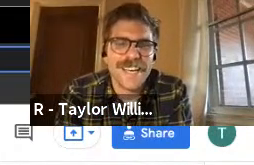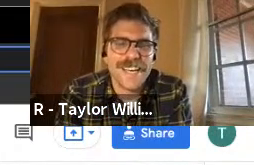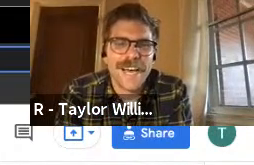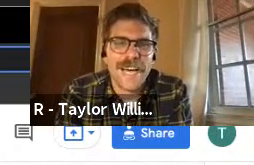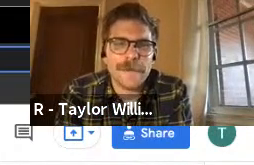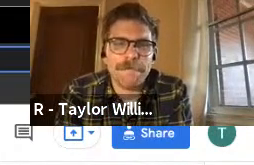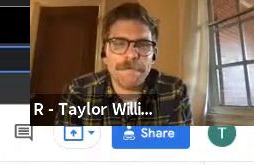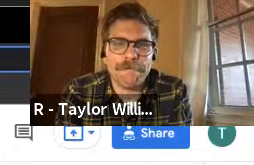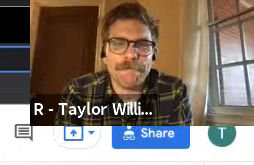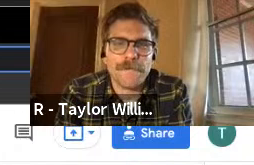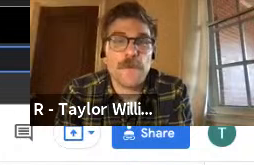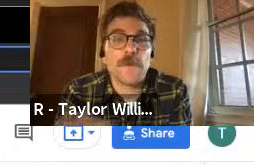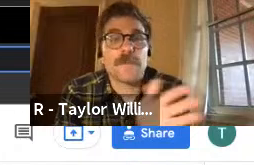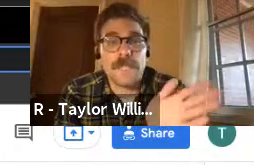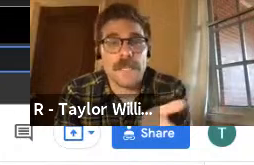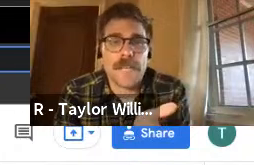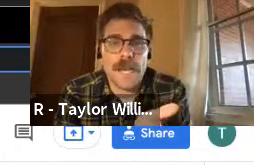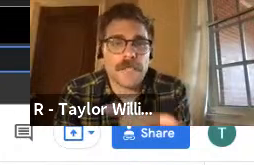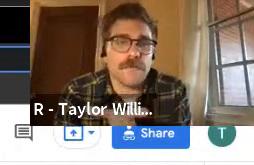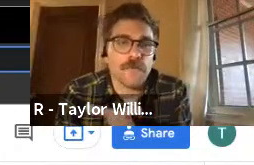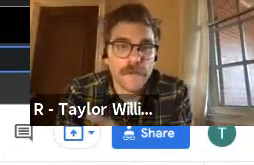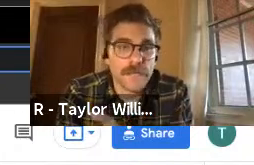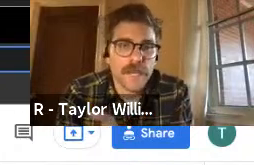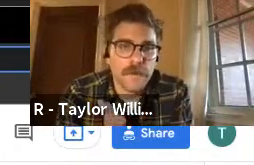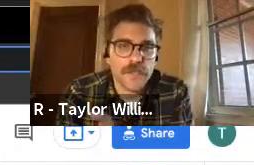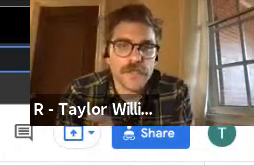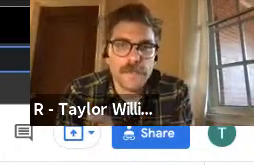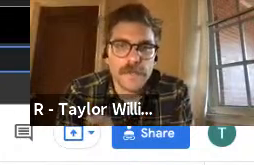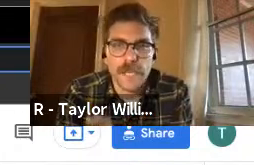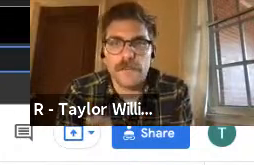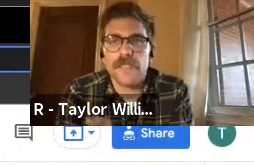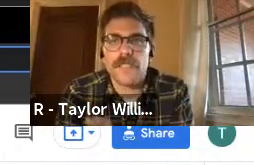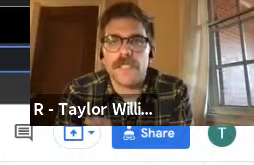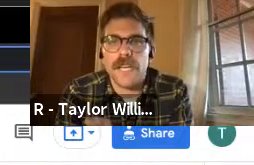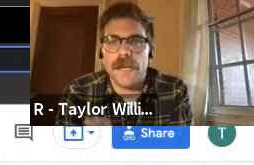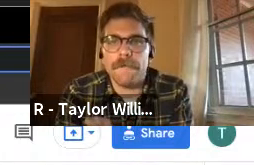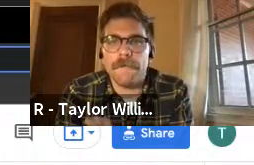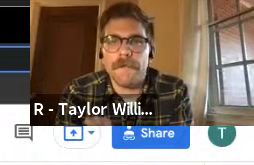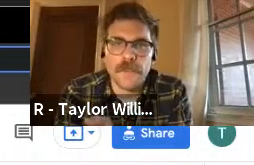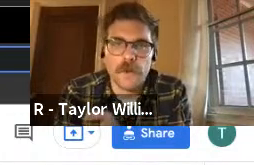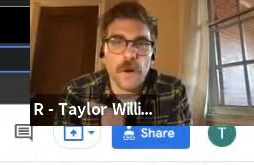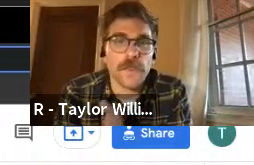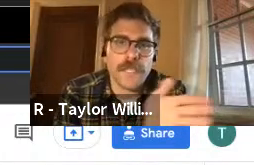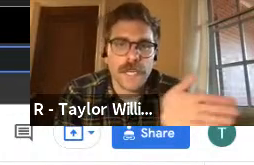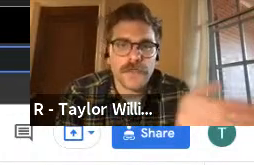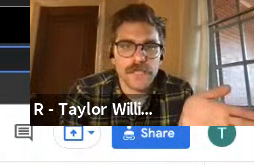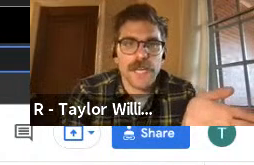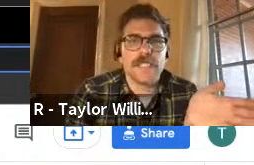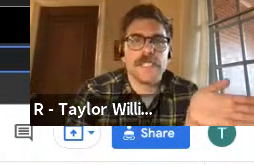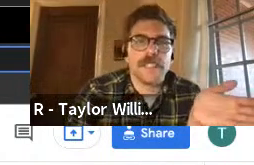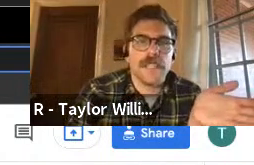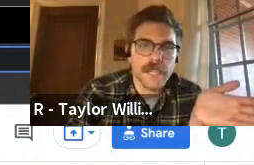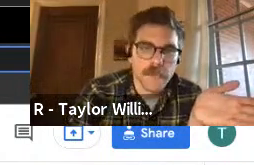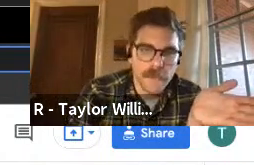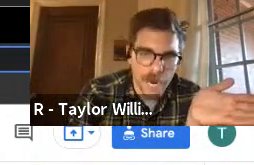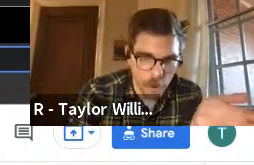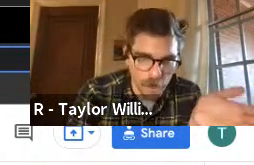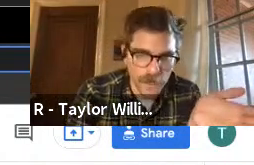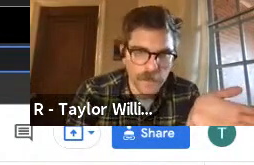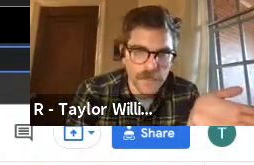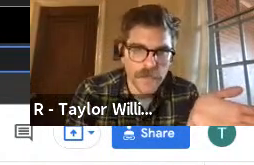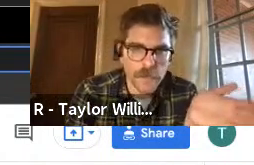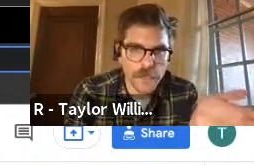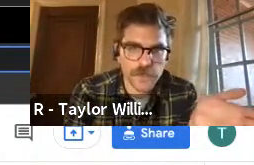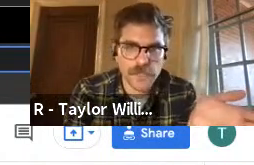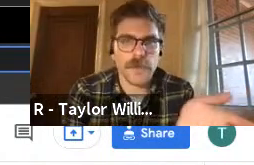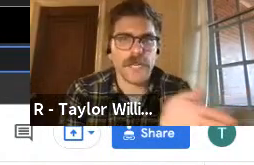is. Then we're going to spend some time just revisiting the measures themselves. I think the worth of this exercise is in how